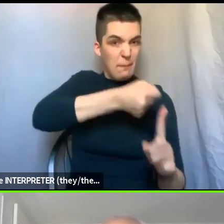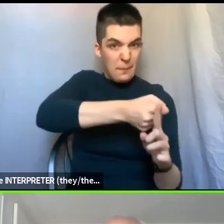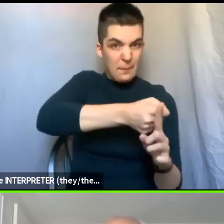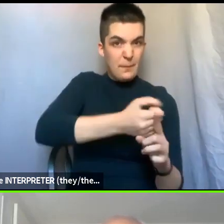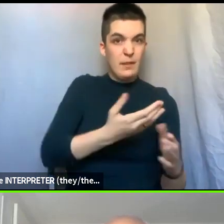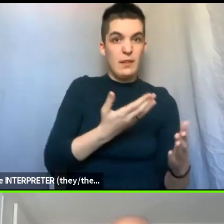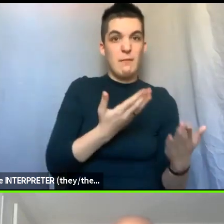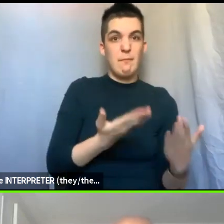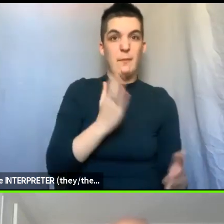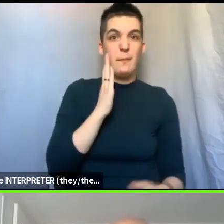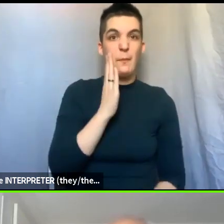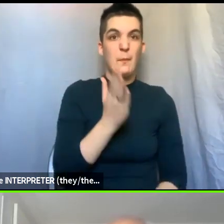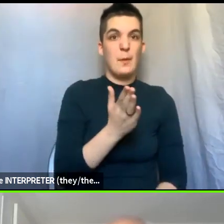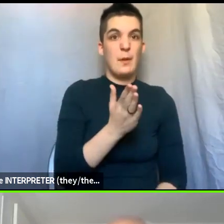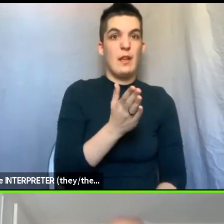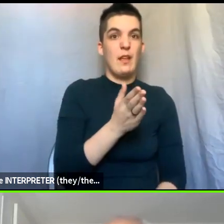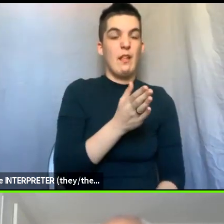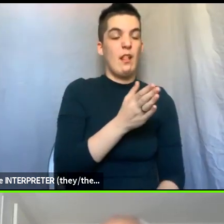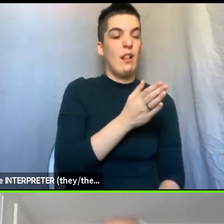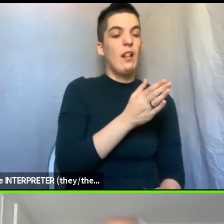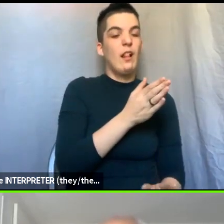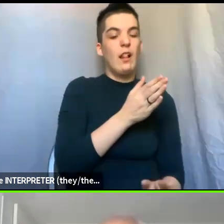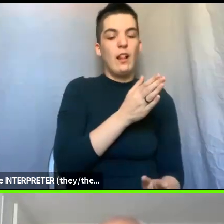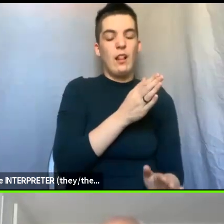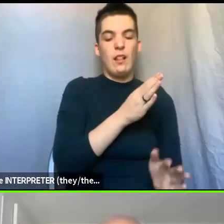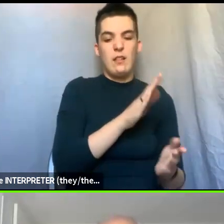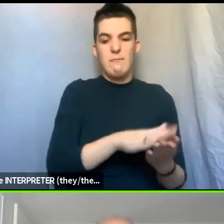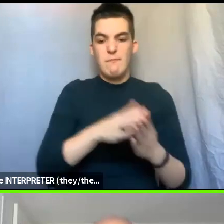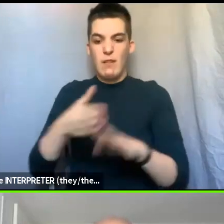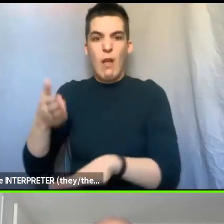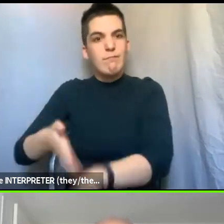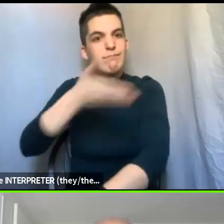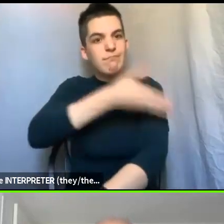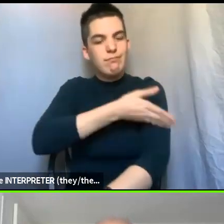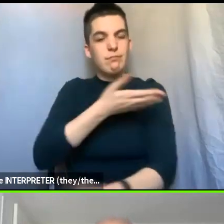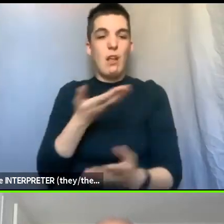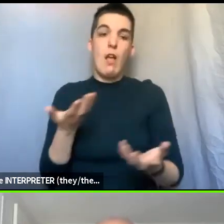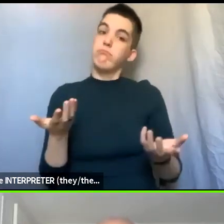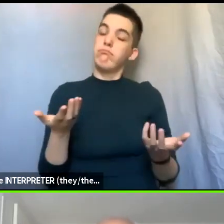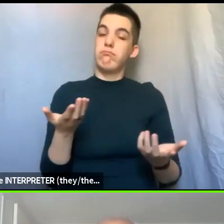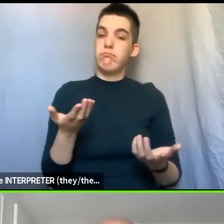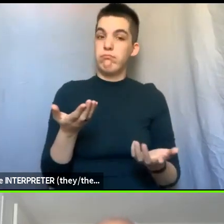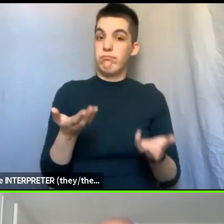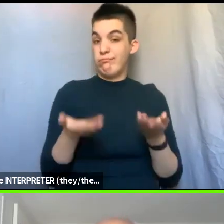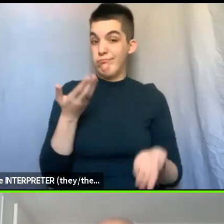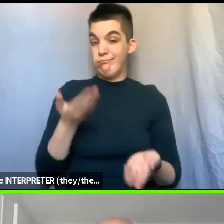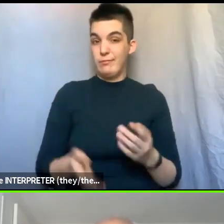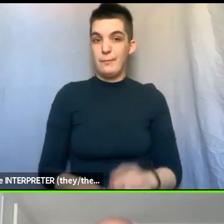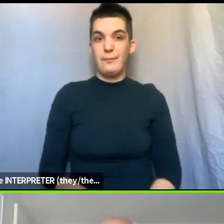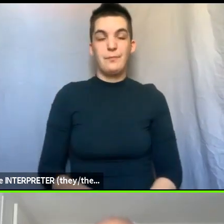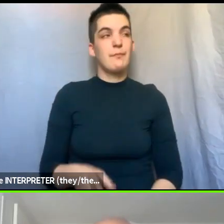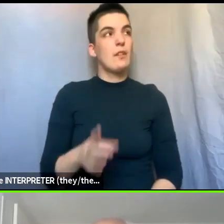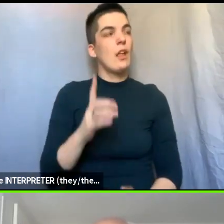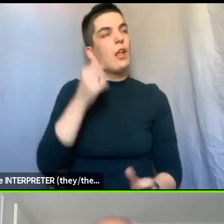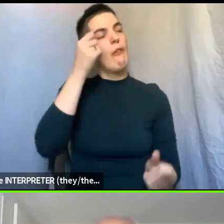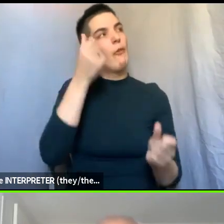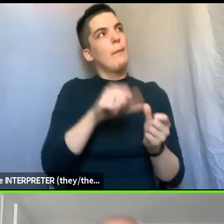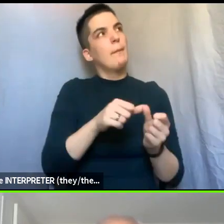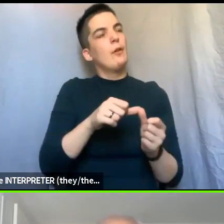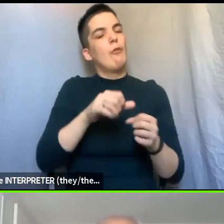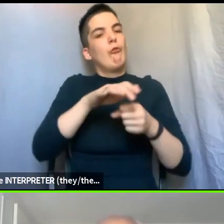to the old way of doing things. You know, I think back to those who started the regional theater movement,